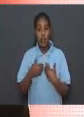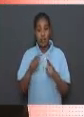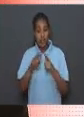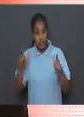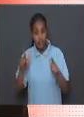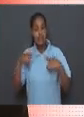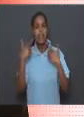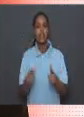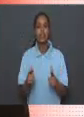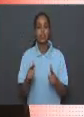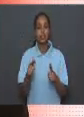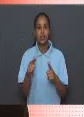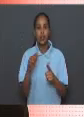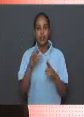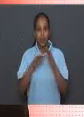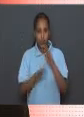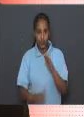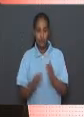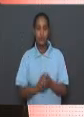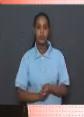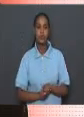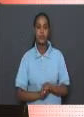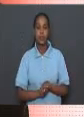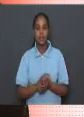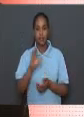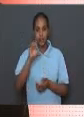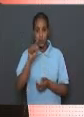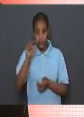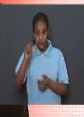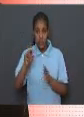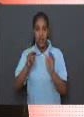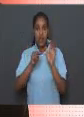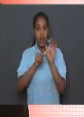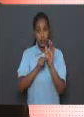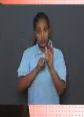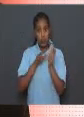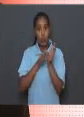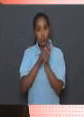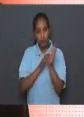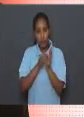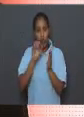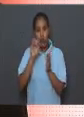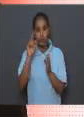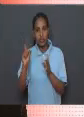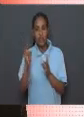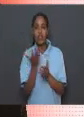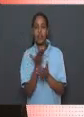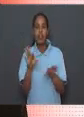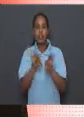greater tendency to be reduced. And the zinc anode is a weaker oxidizing